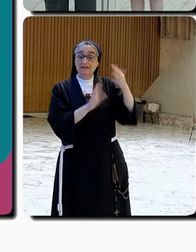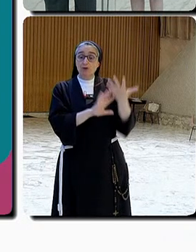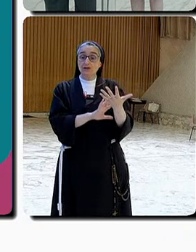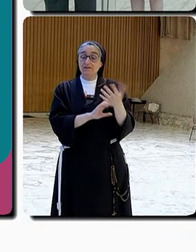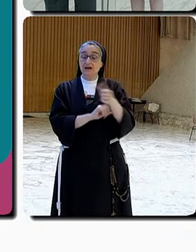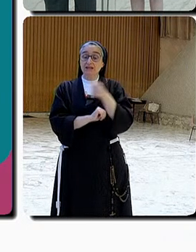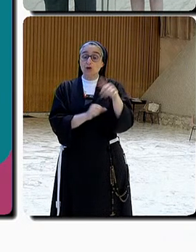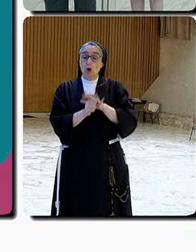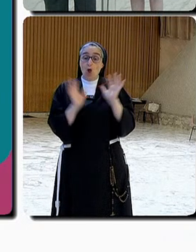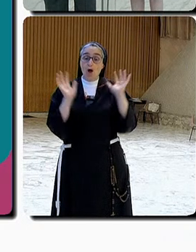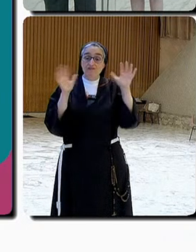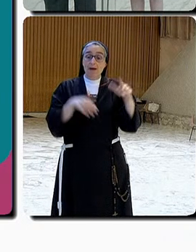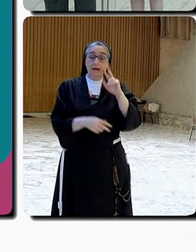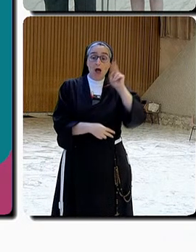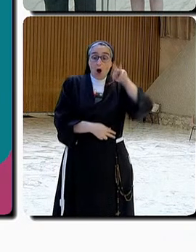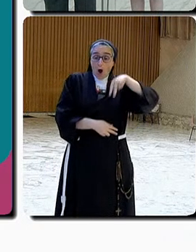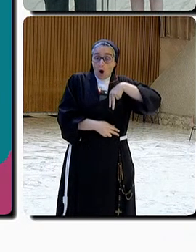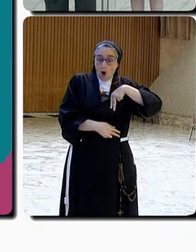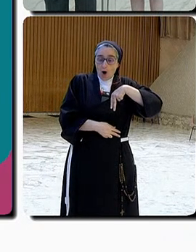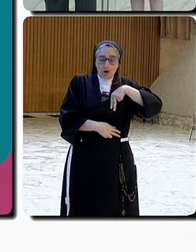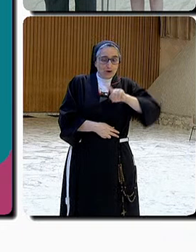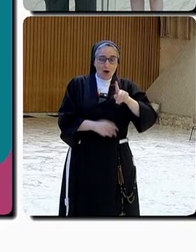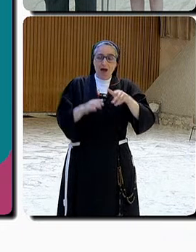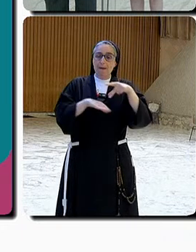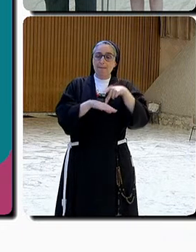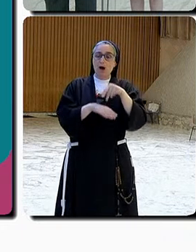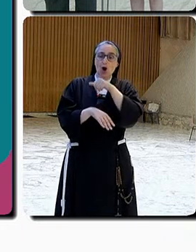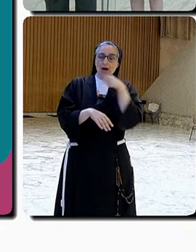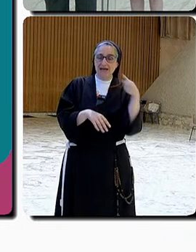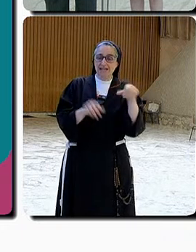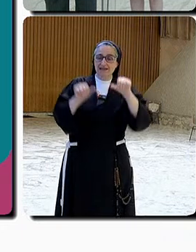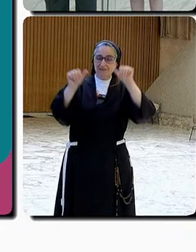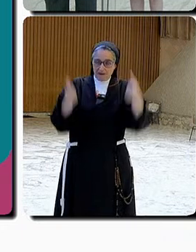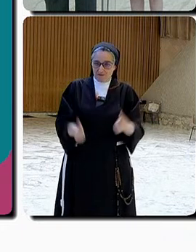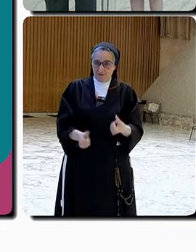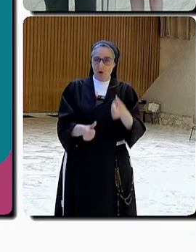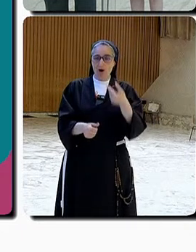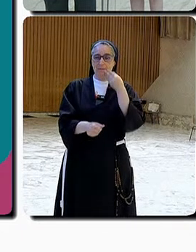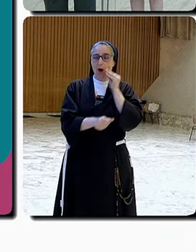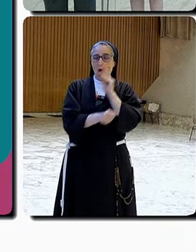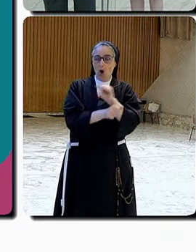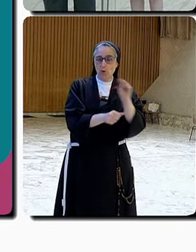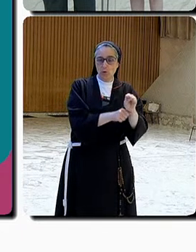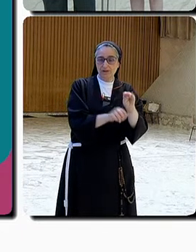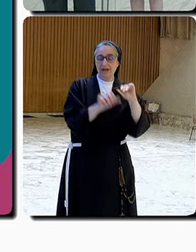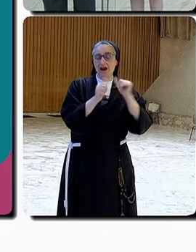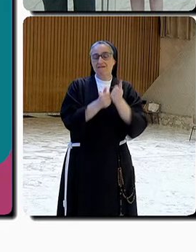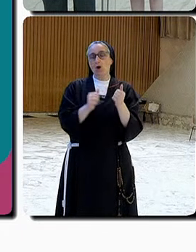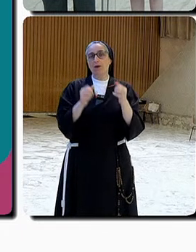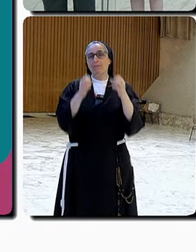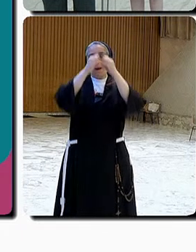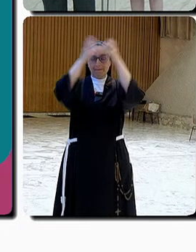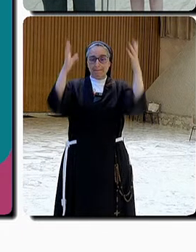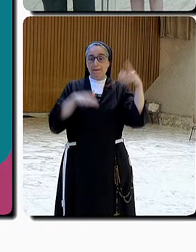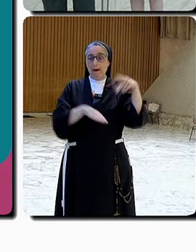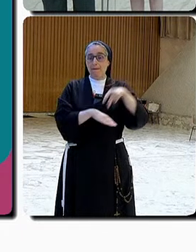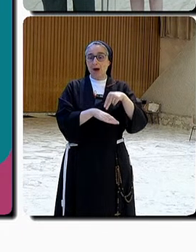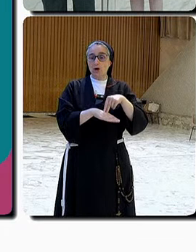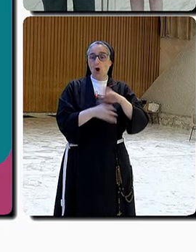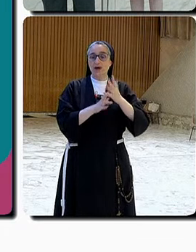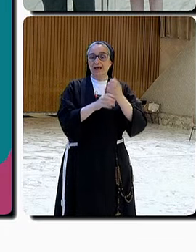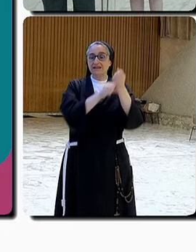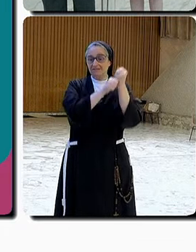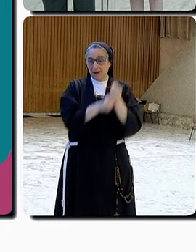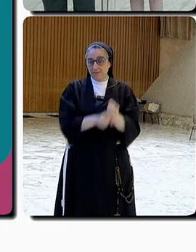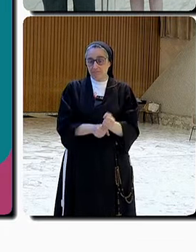primarily exist to form, nourish, and support. That is, to plant domestic churches, outposts of grace